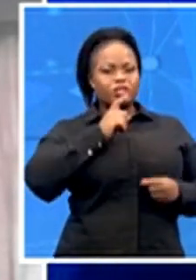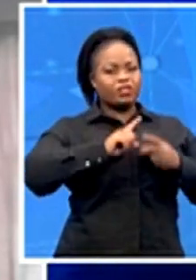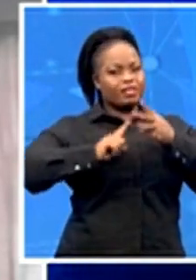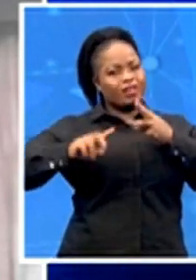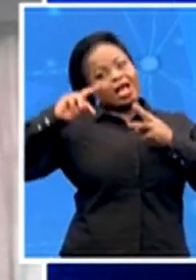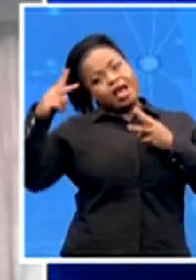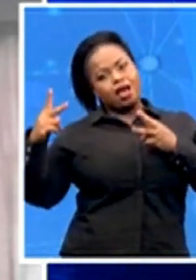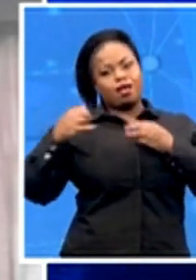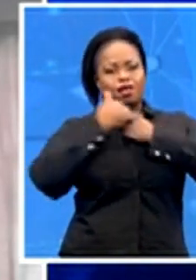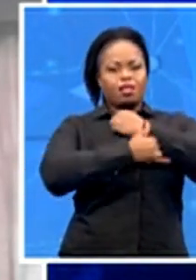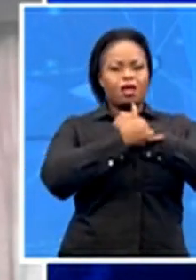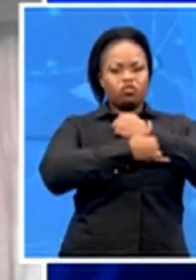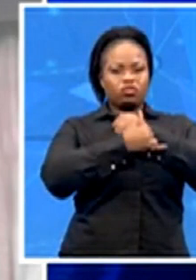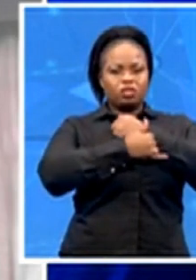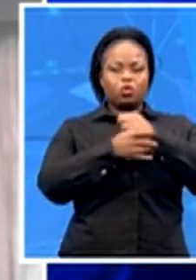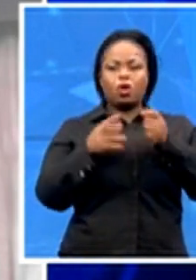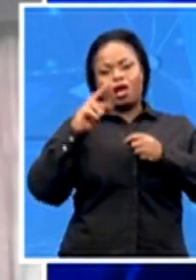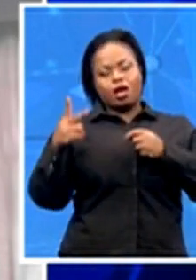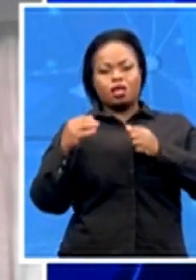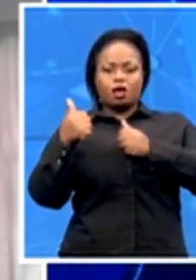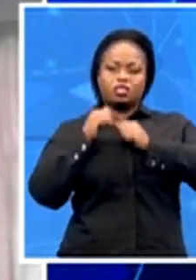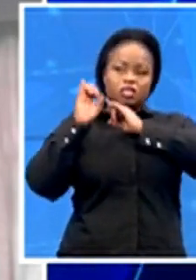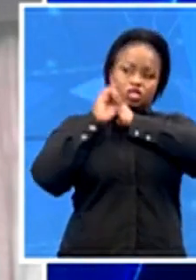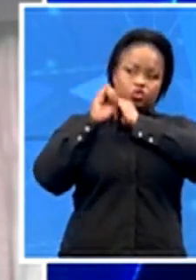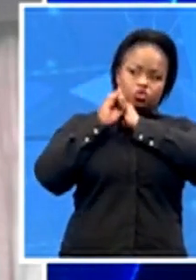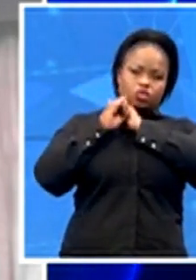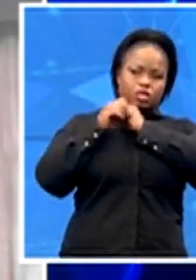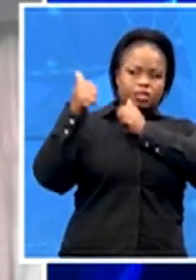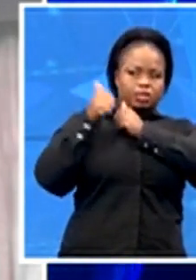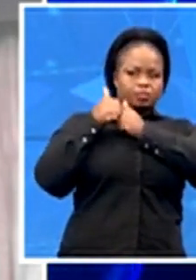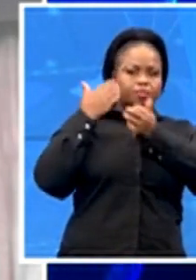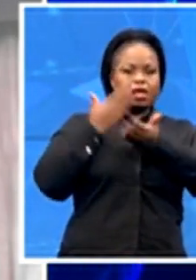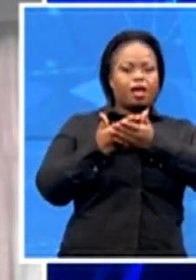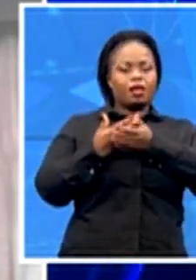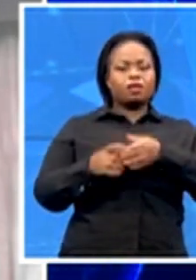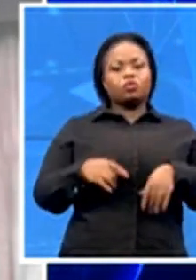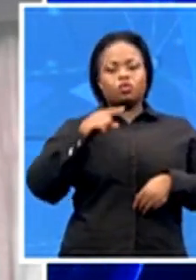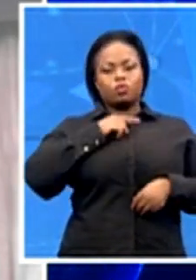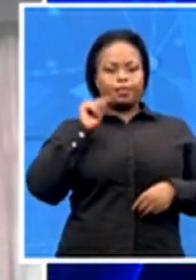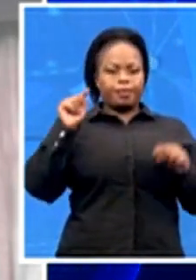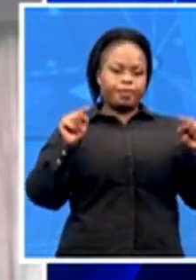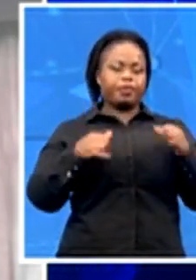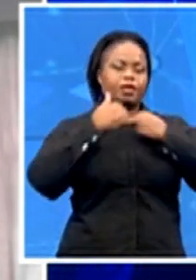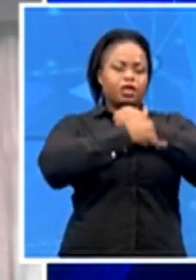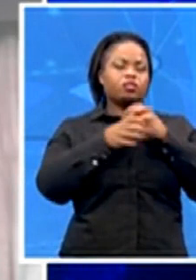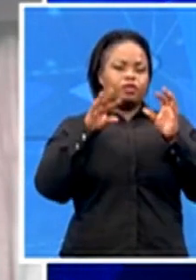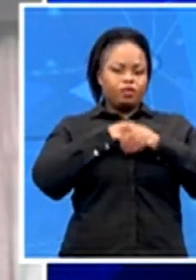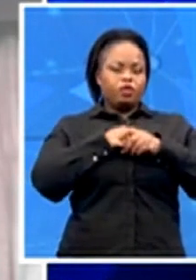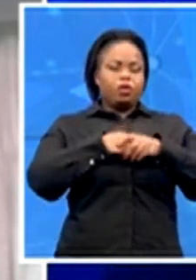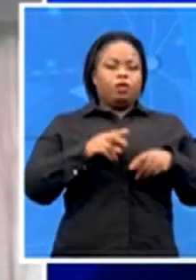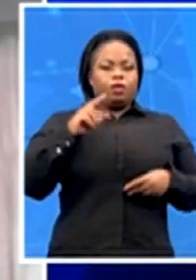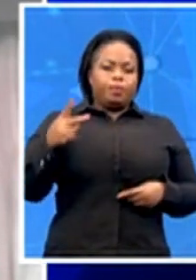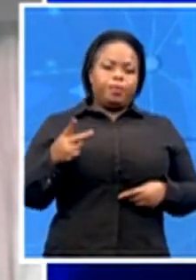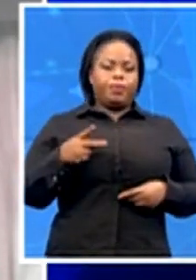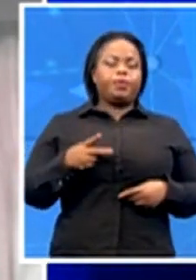organs or institutions that you could have used, that the two countries would have been part of, or many other countries could have been a part of. So when you